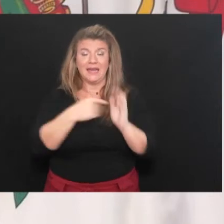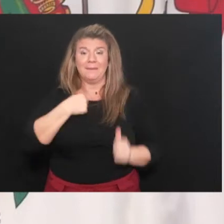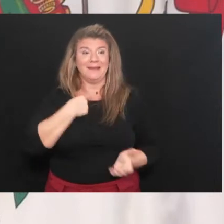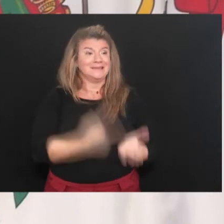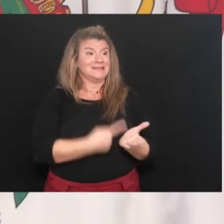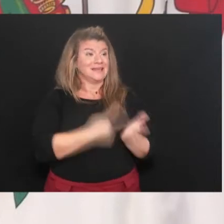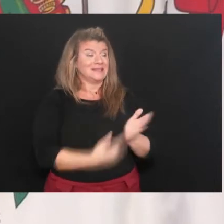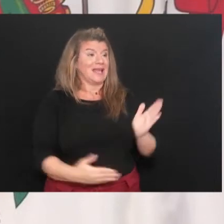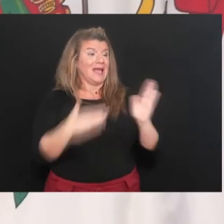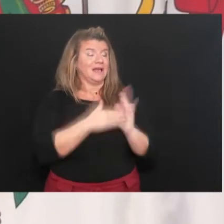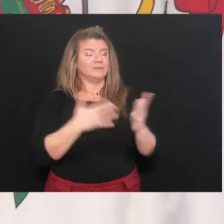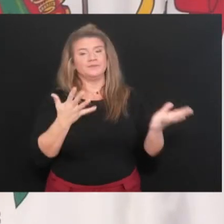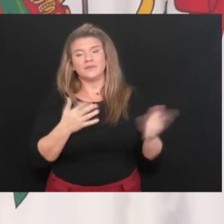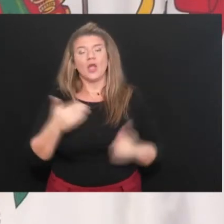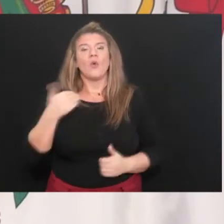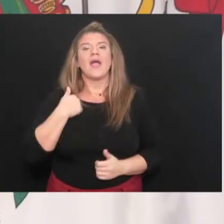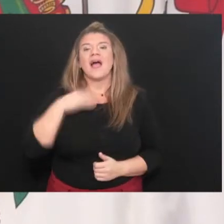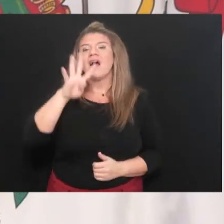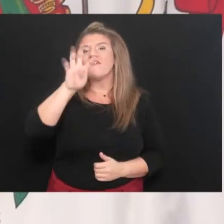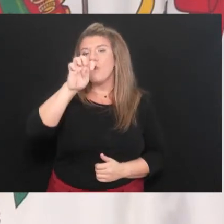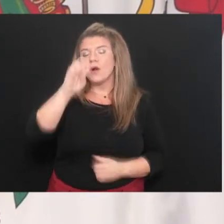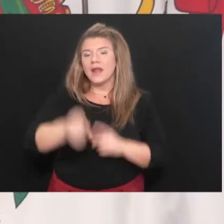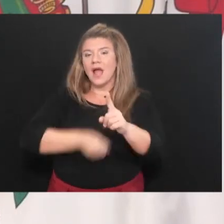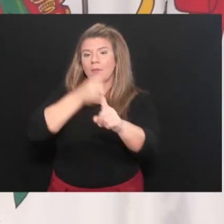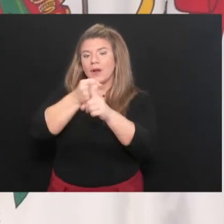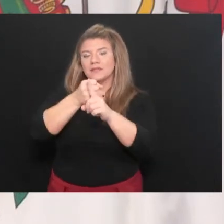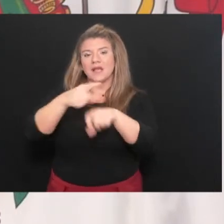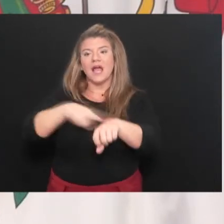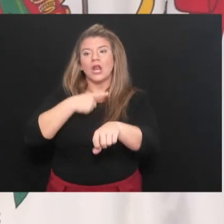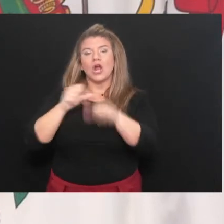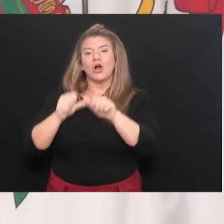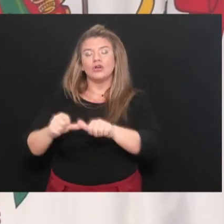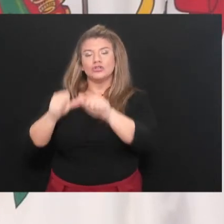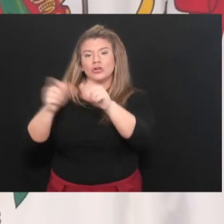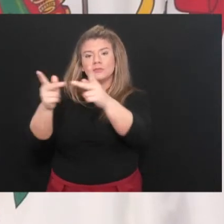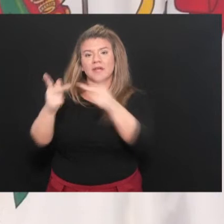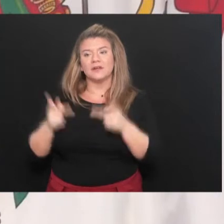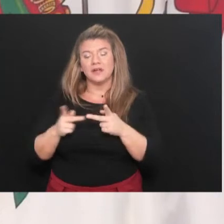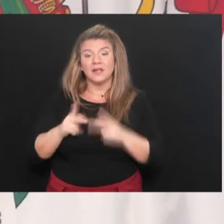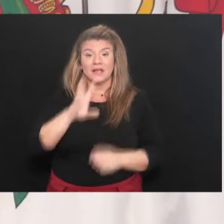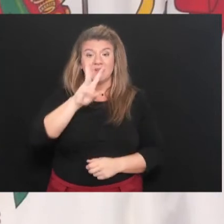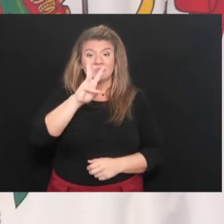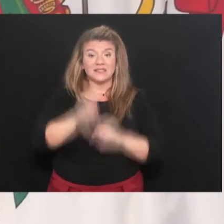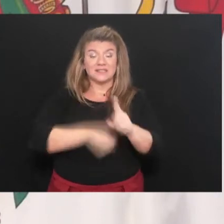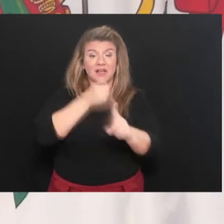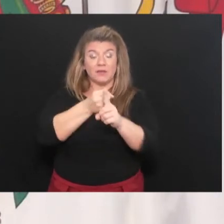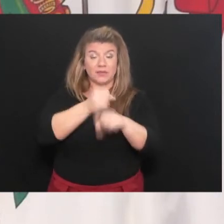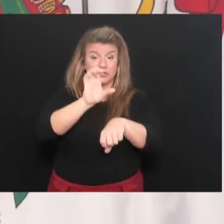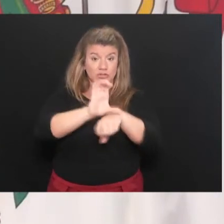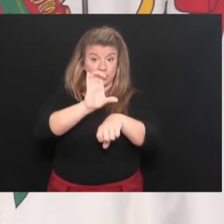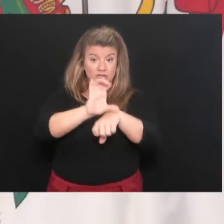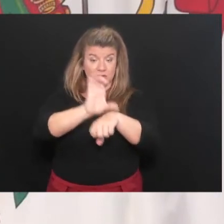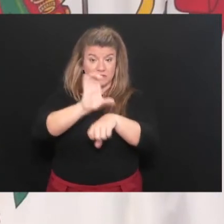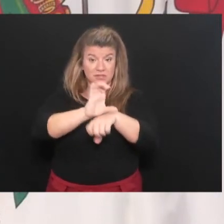We now have 40 outbreaks in our long-term care facilities, 6 outbreaks in our church community, 6 counties,